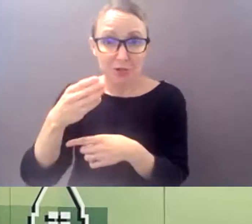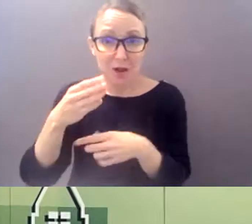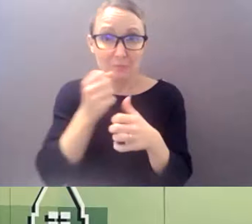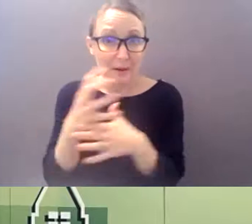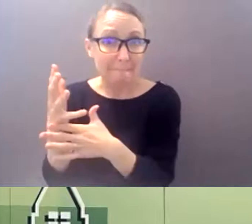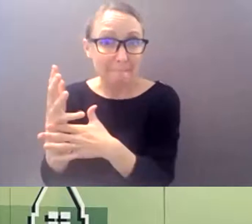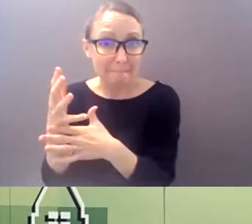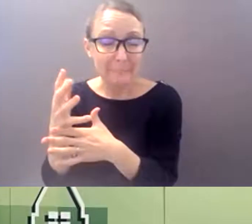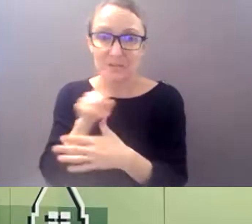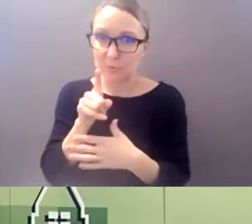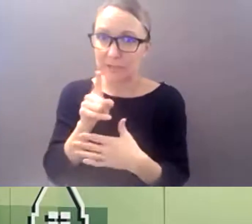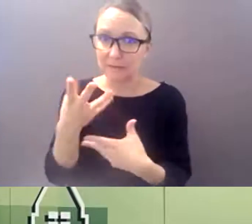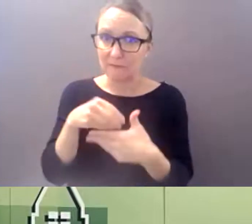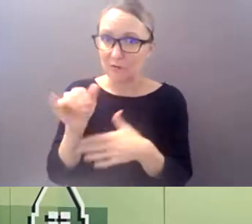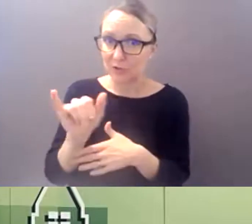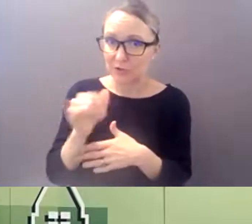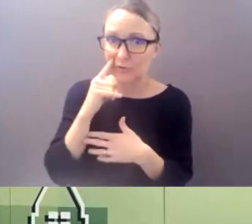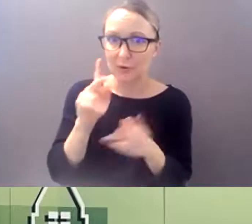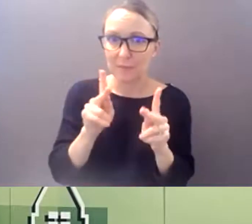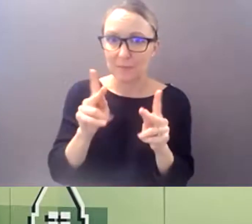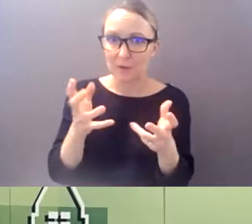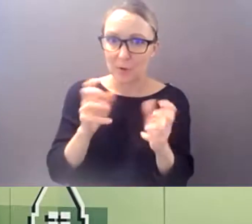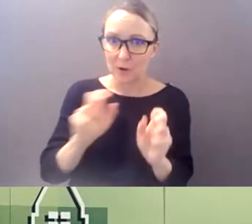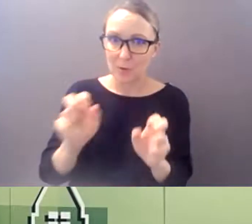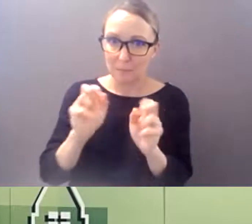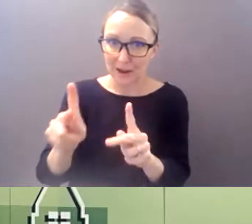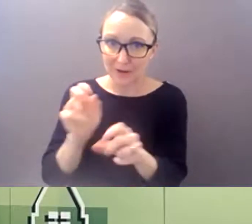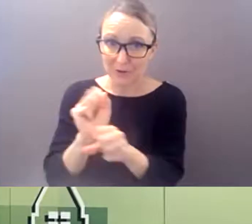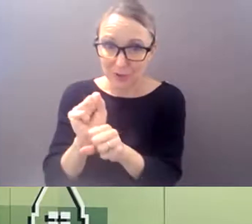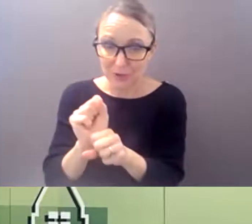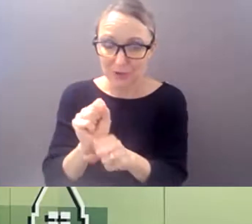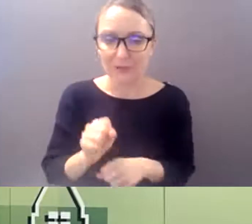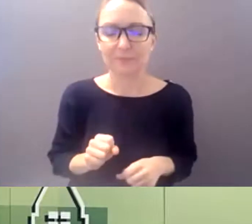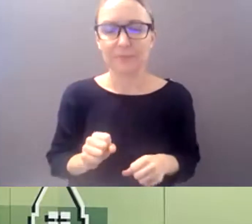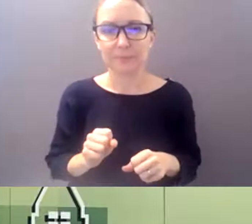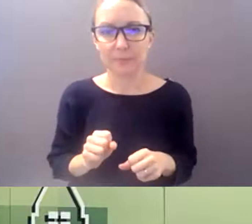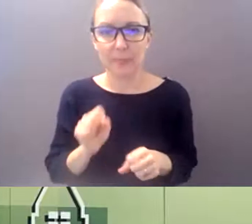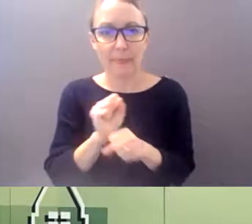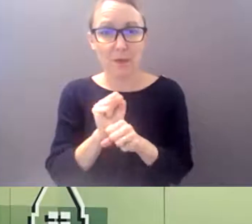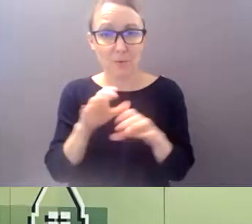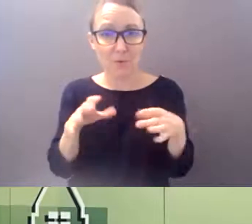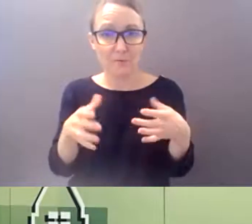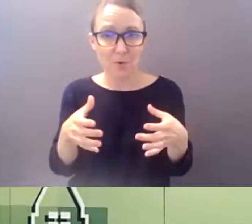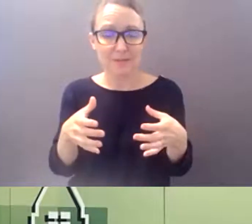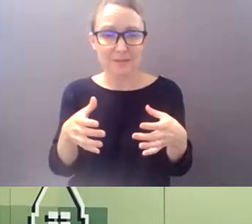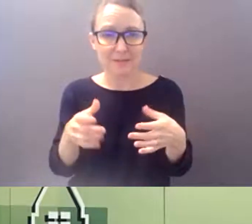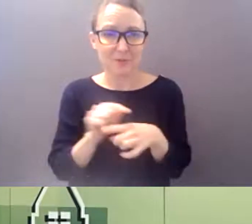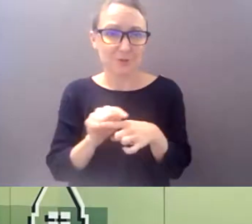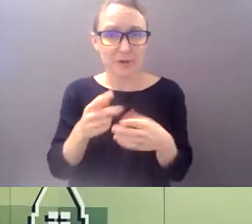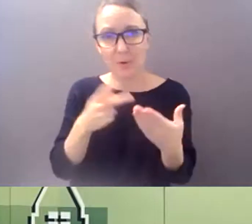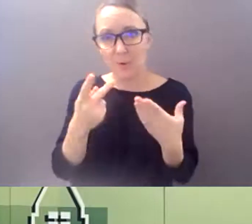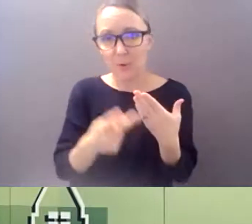folks that want to go back to work. Historically, the workforce training